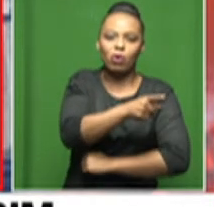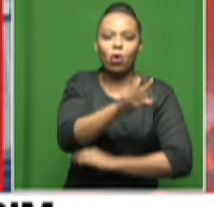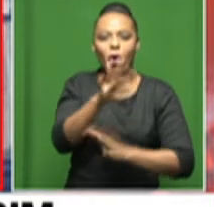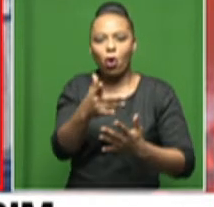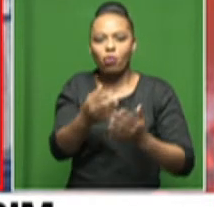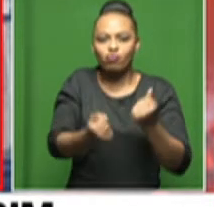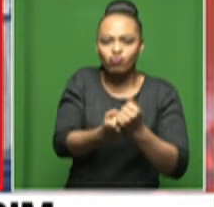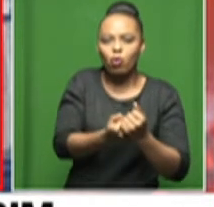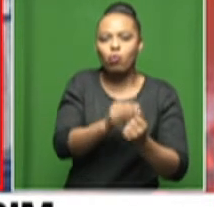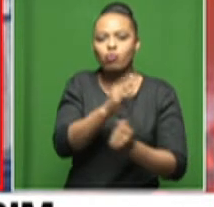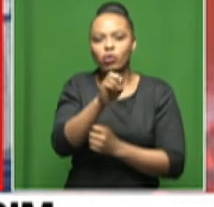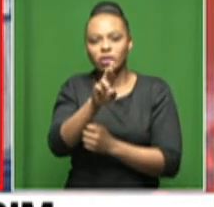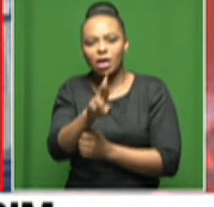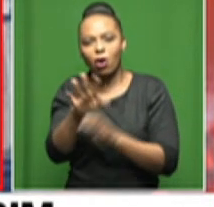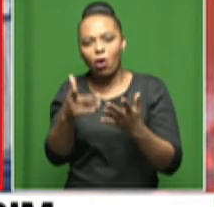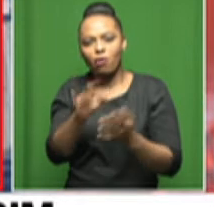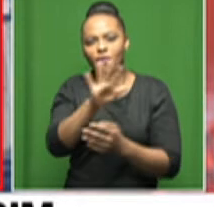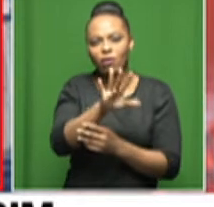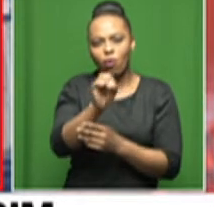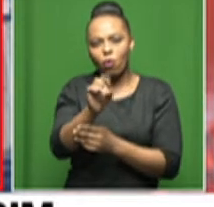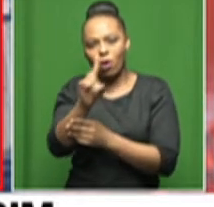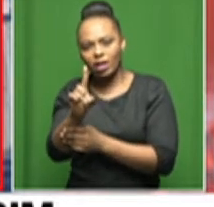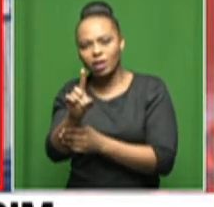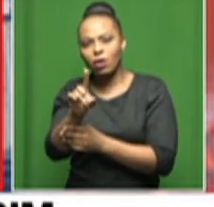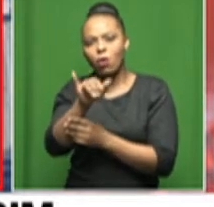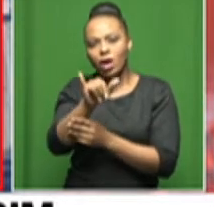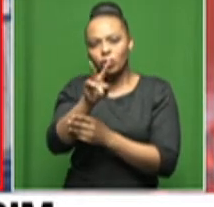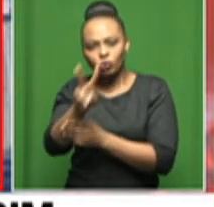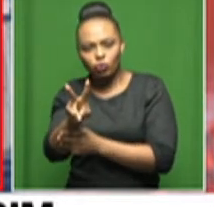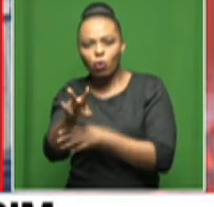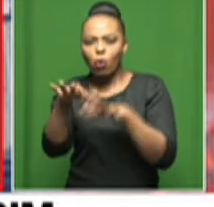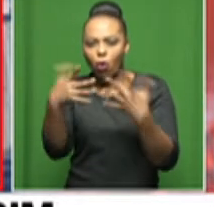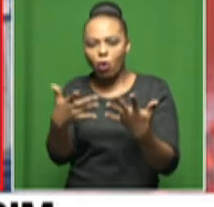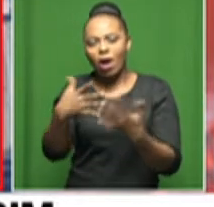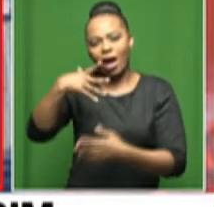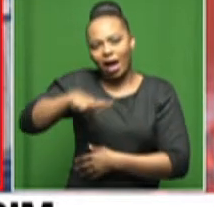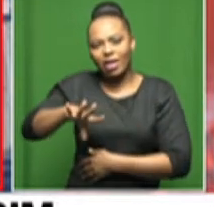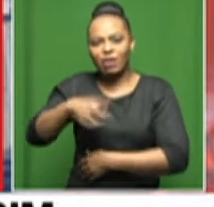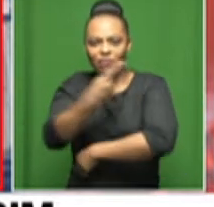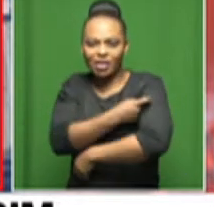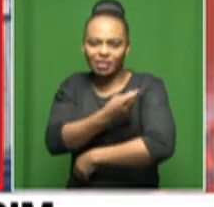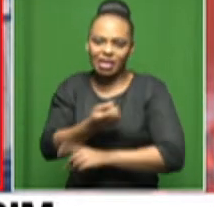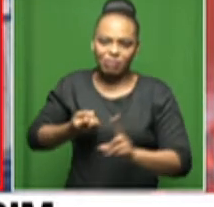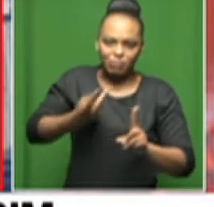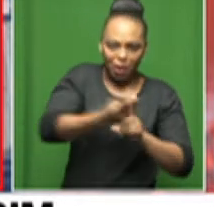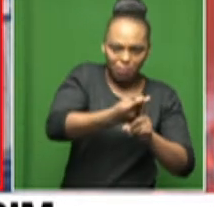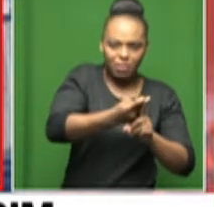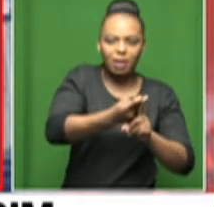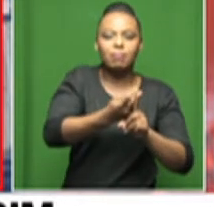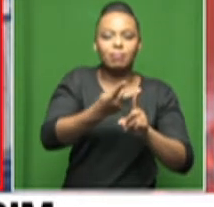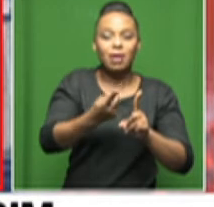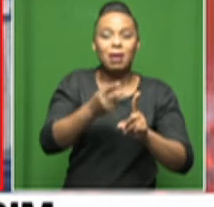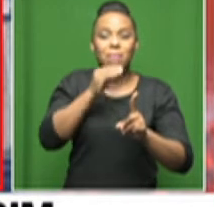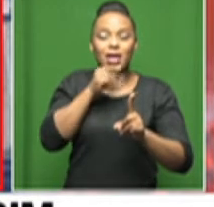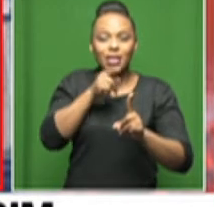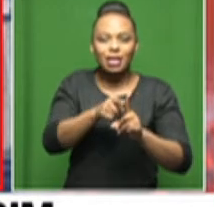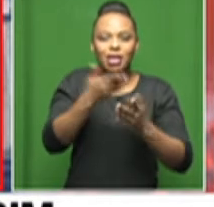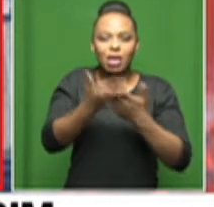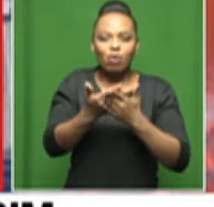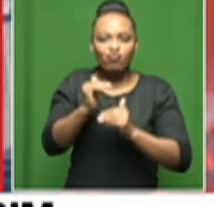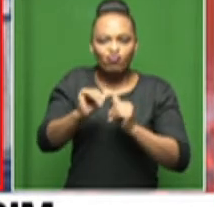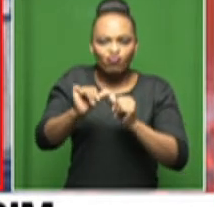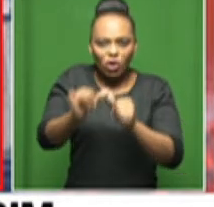with the 501YV2 booster, or to give them another vaccine. So we can still